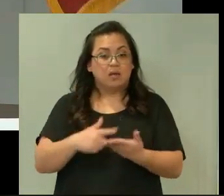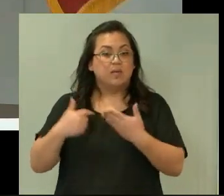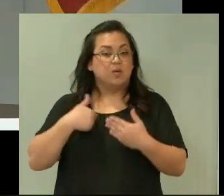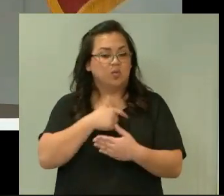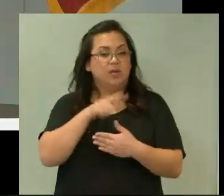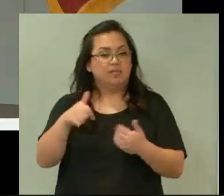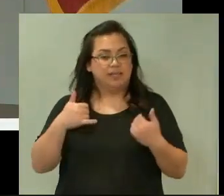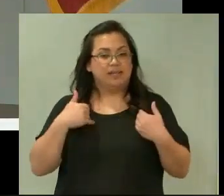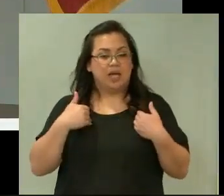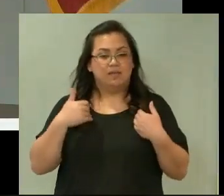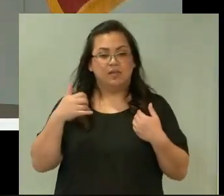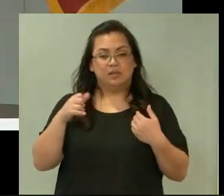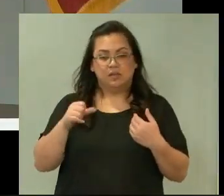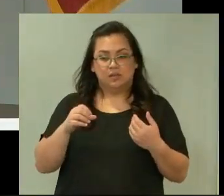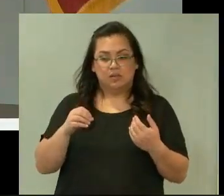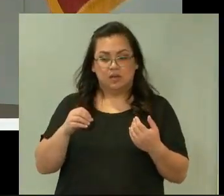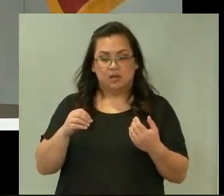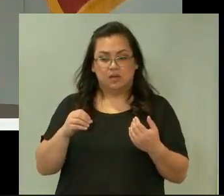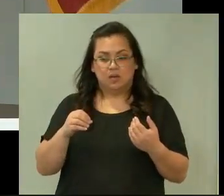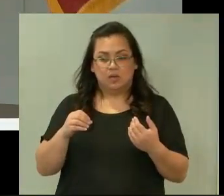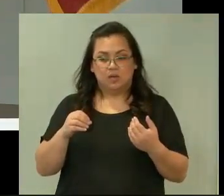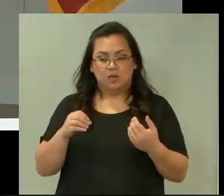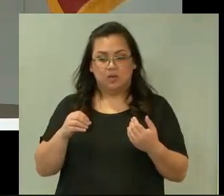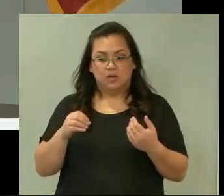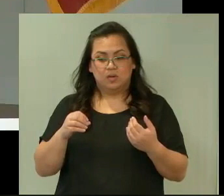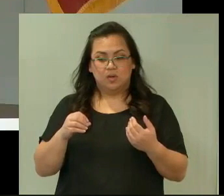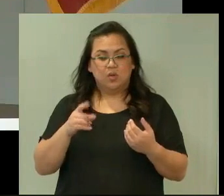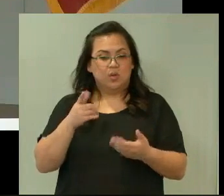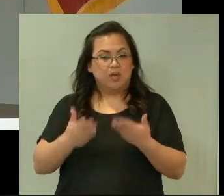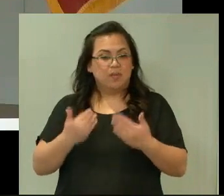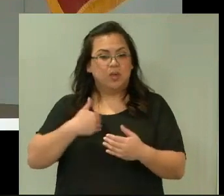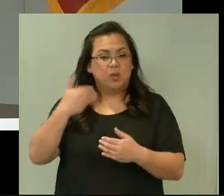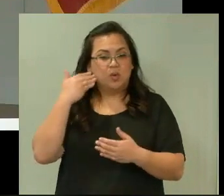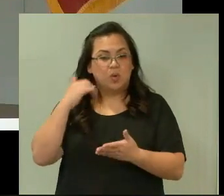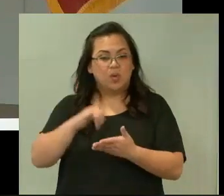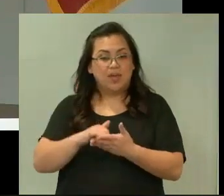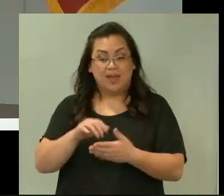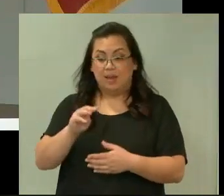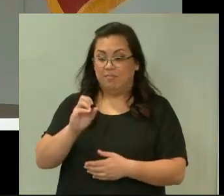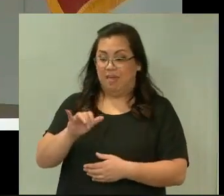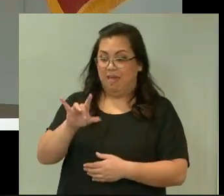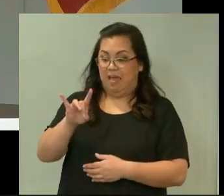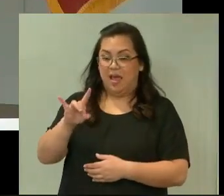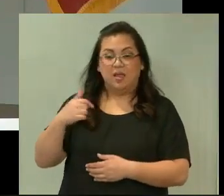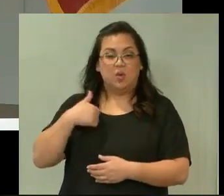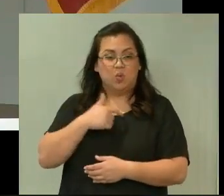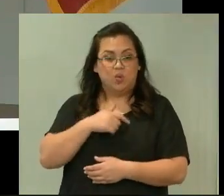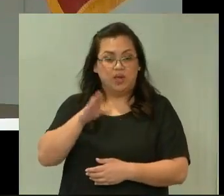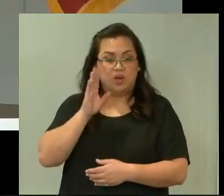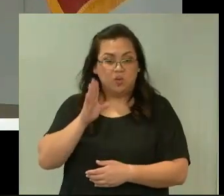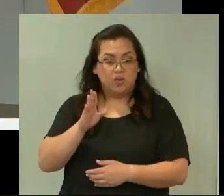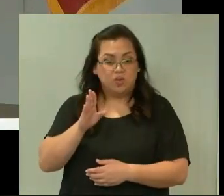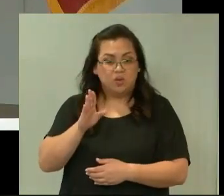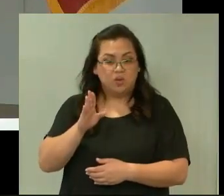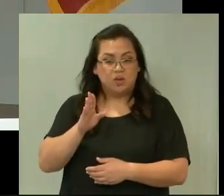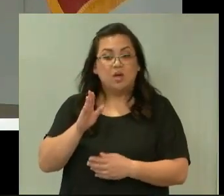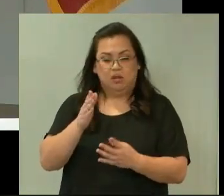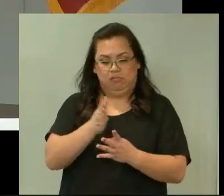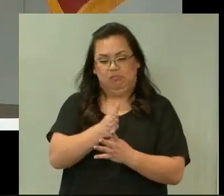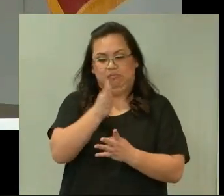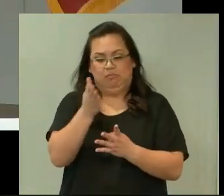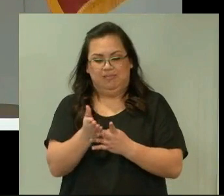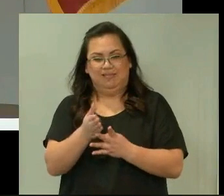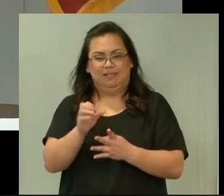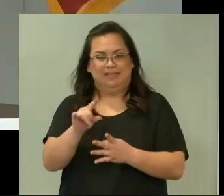have. So you may know that on May 8th, we moved into stage 2 that